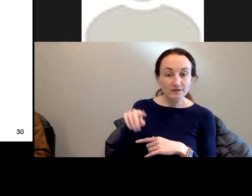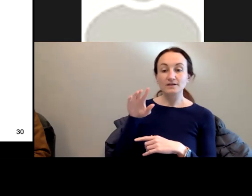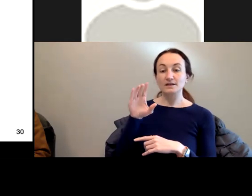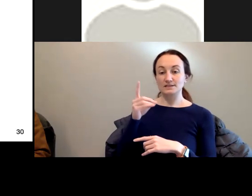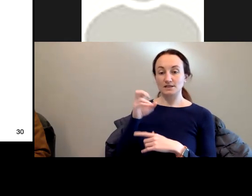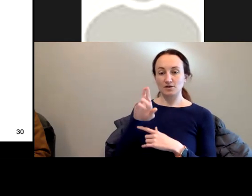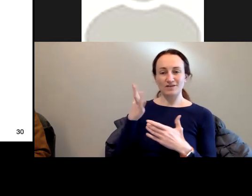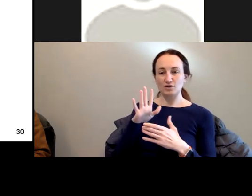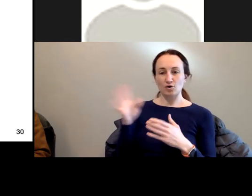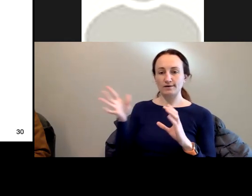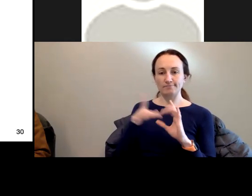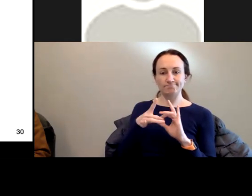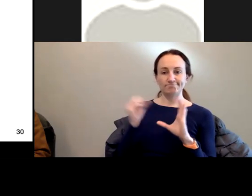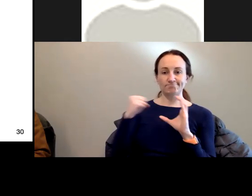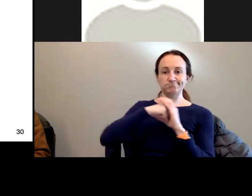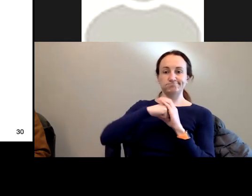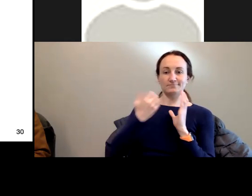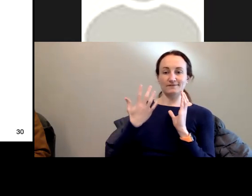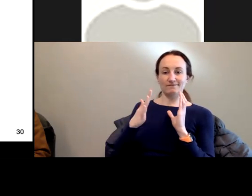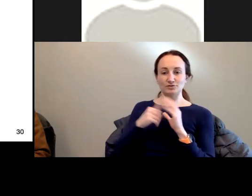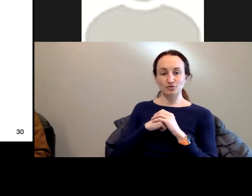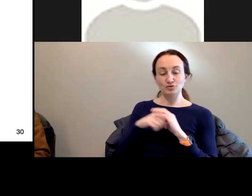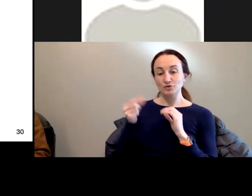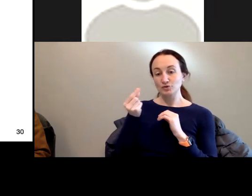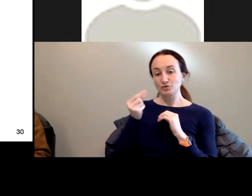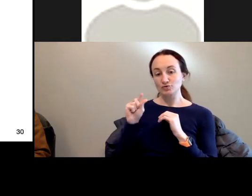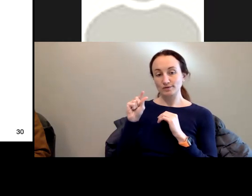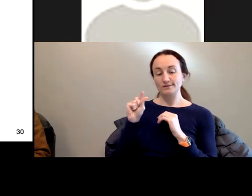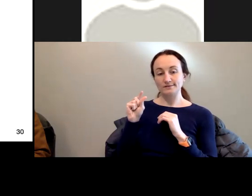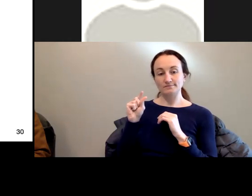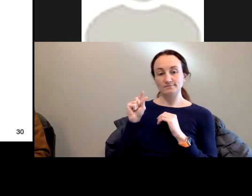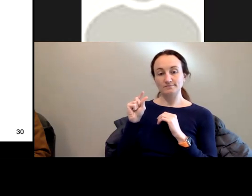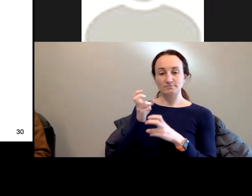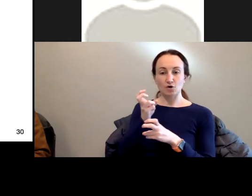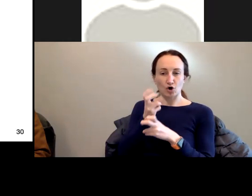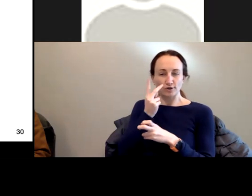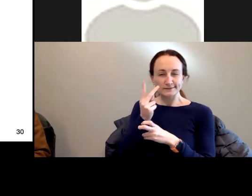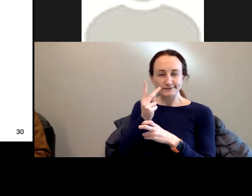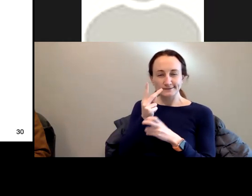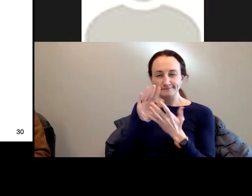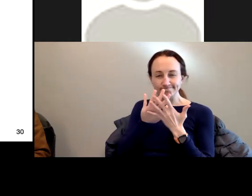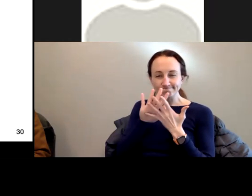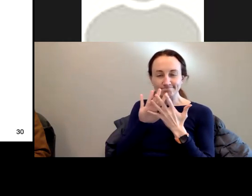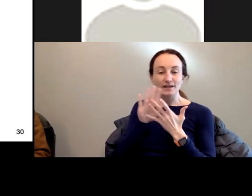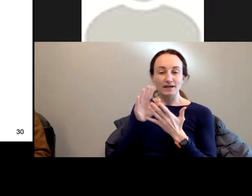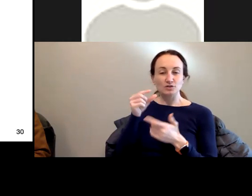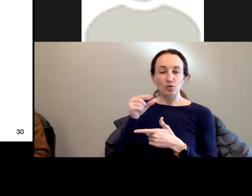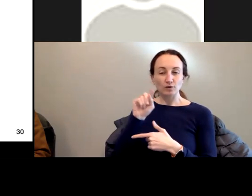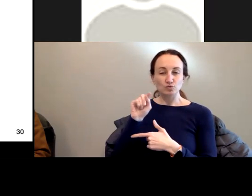CDR, right? And the green one, perhaps it's a little bit hard to see. It's the ground truth, and